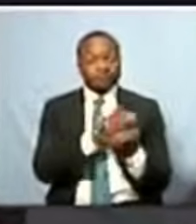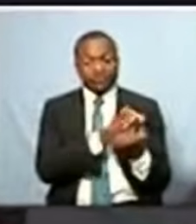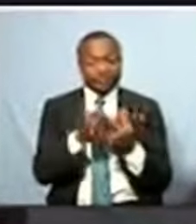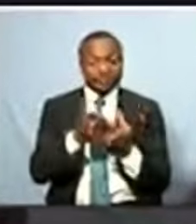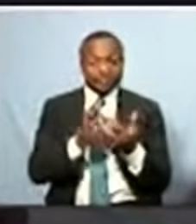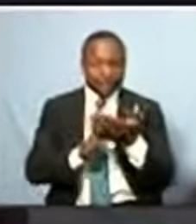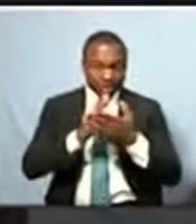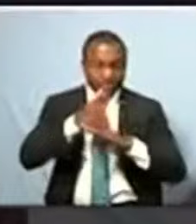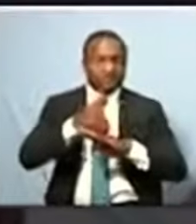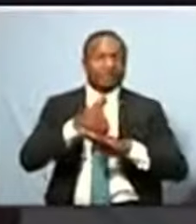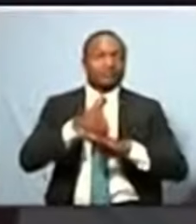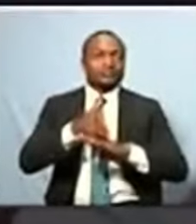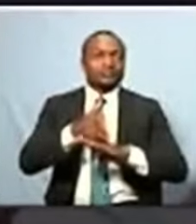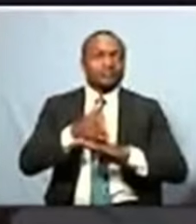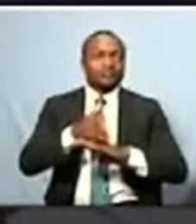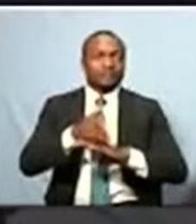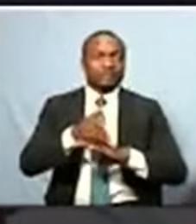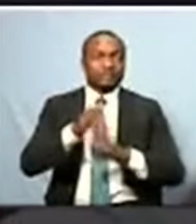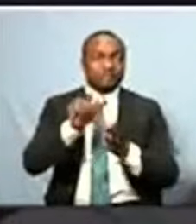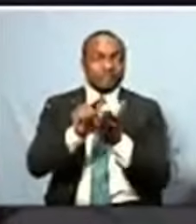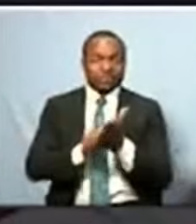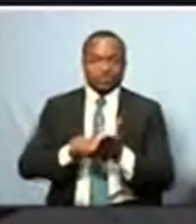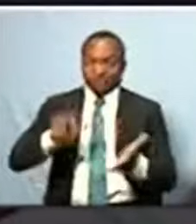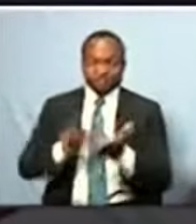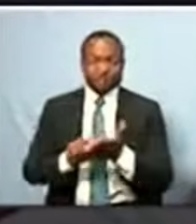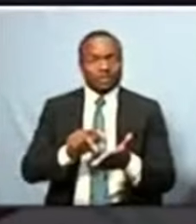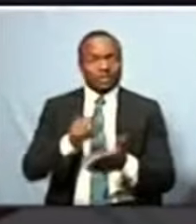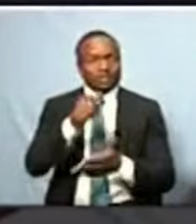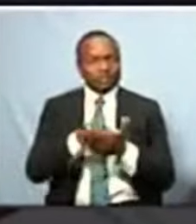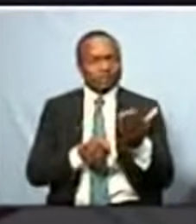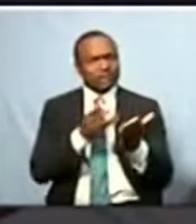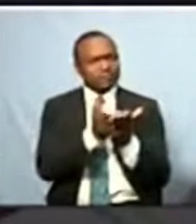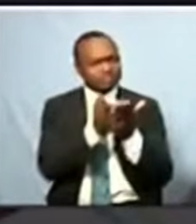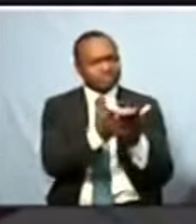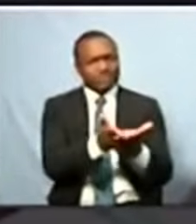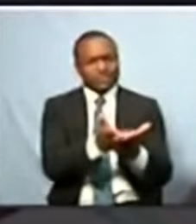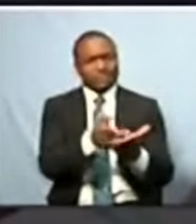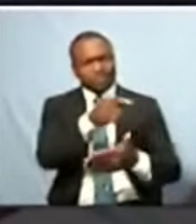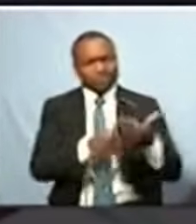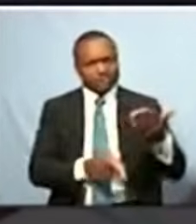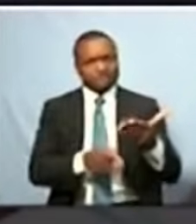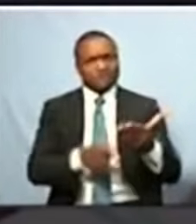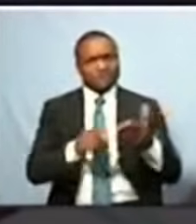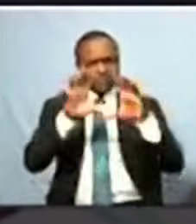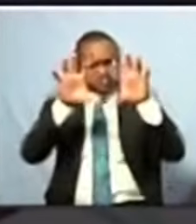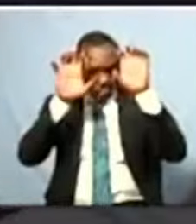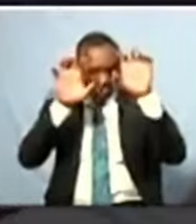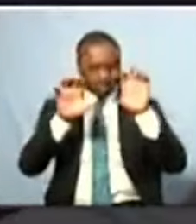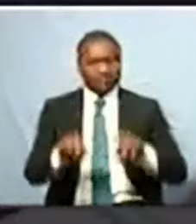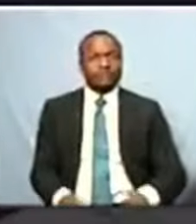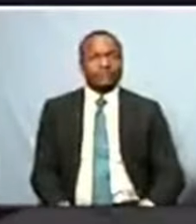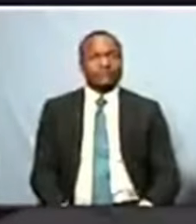after the law is passed, what then have you submitted to the Executive?